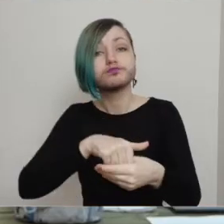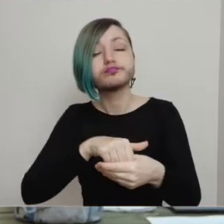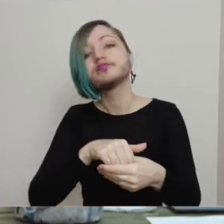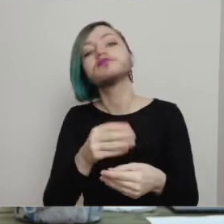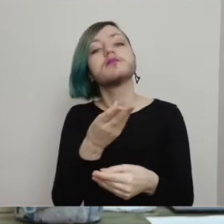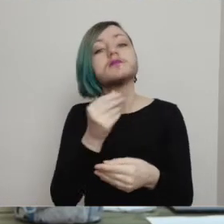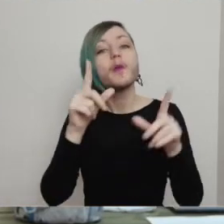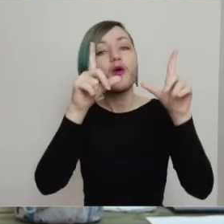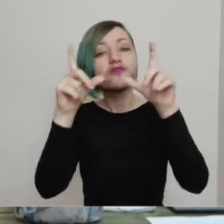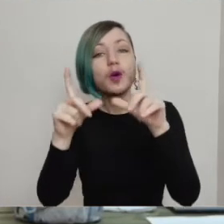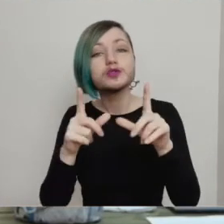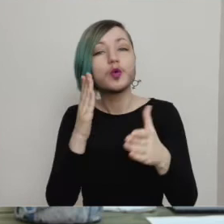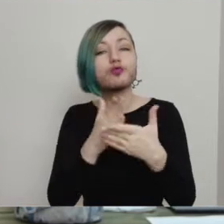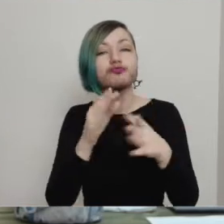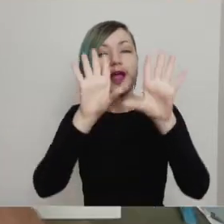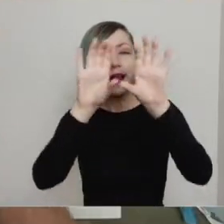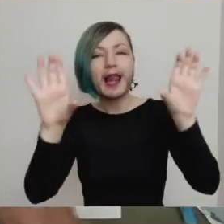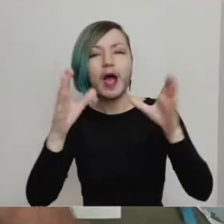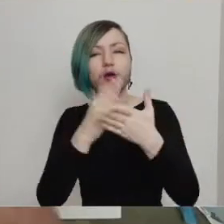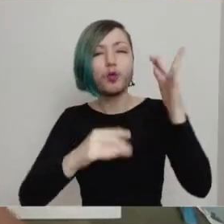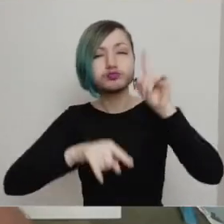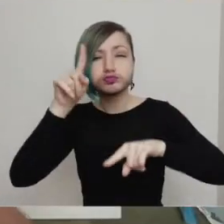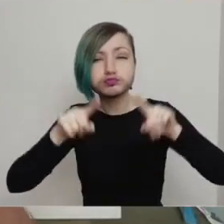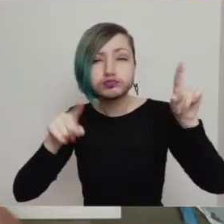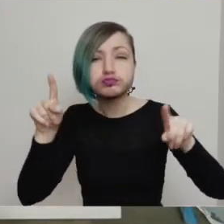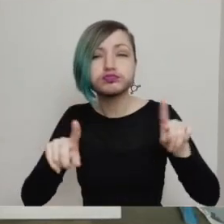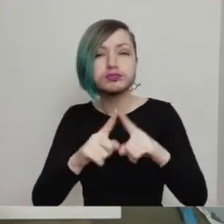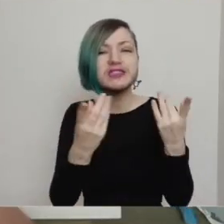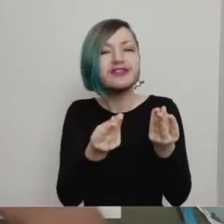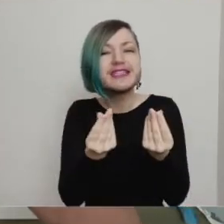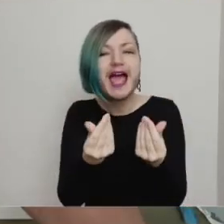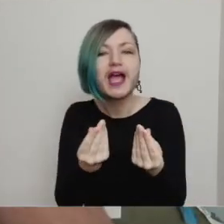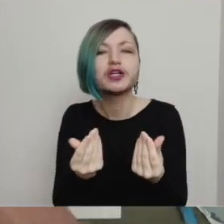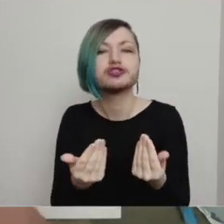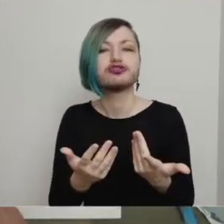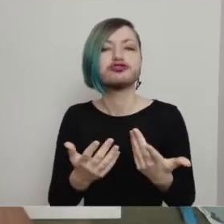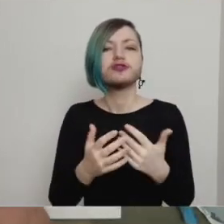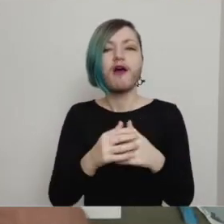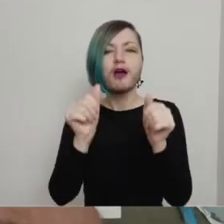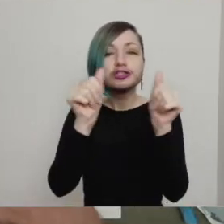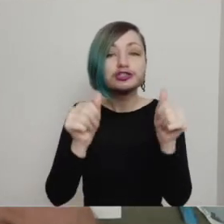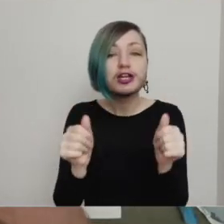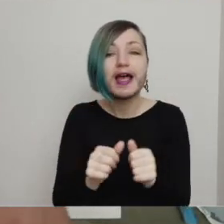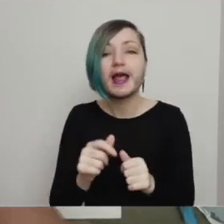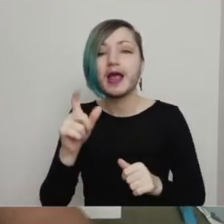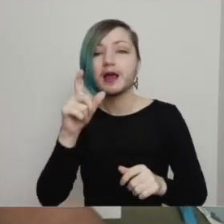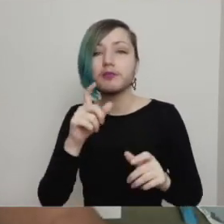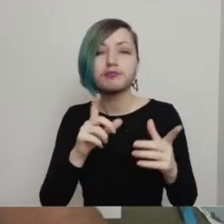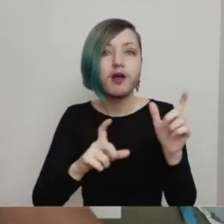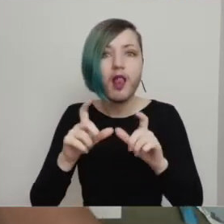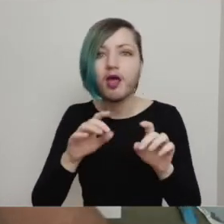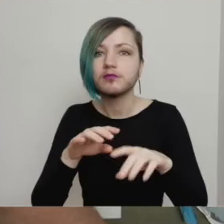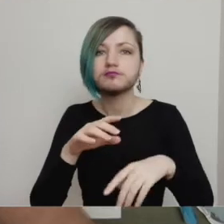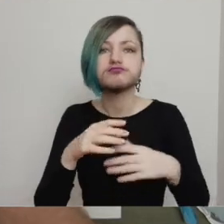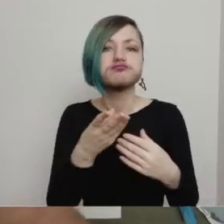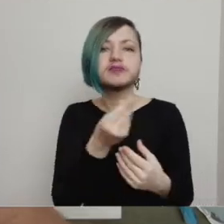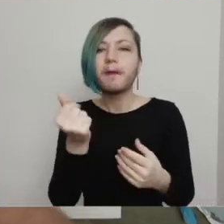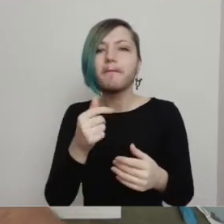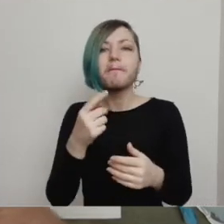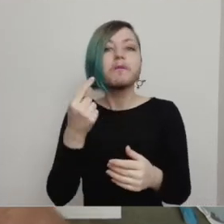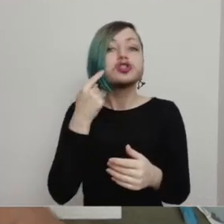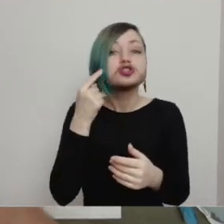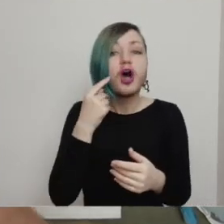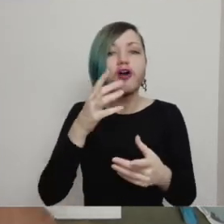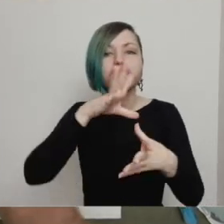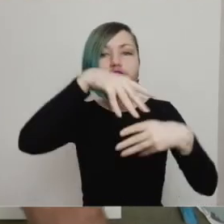source images as well, so you can see the really different types of textures, different types of sort of shapes that clouds make, from these kind of soft, sort